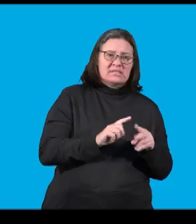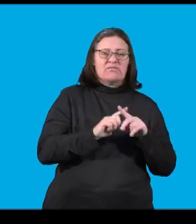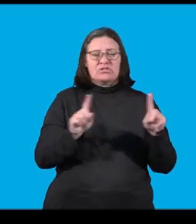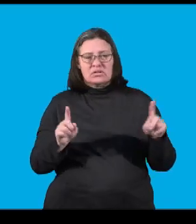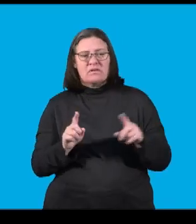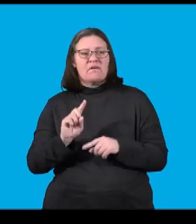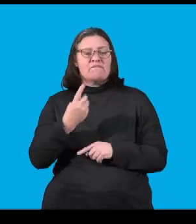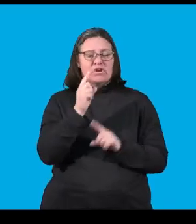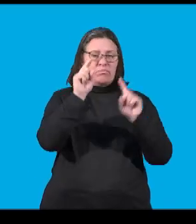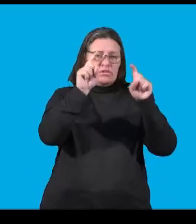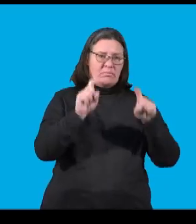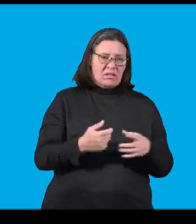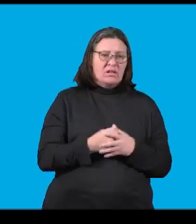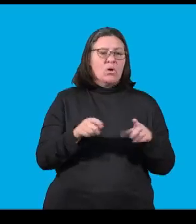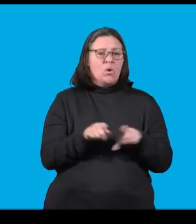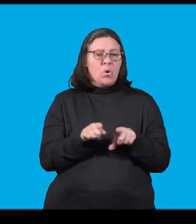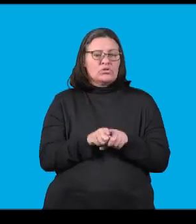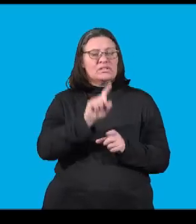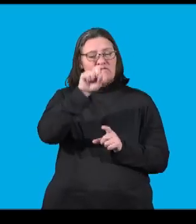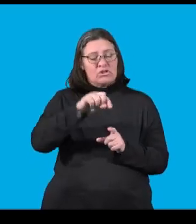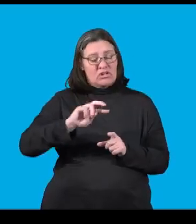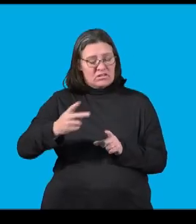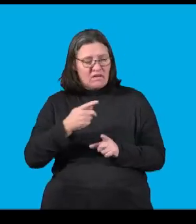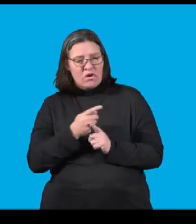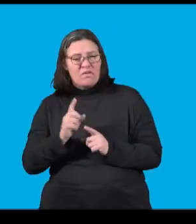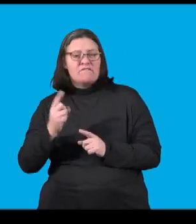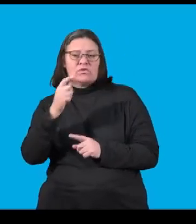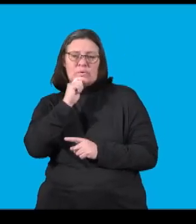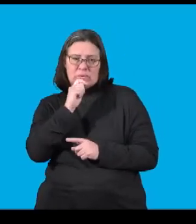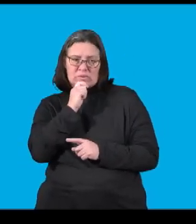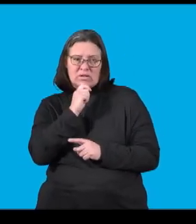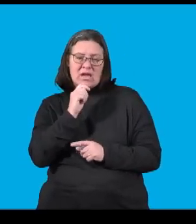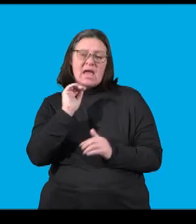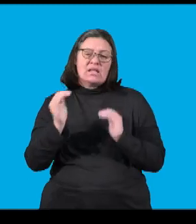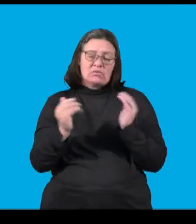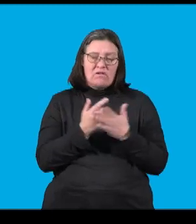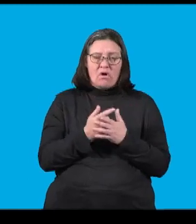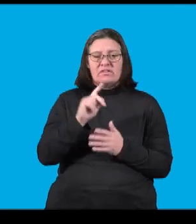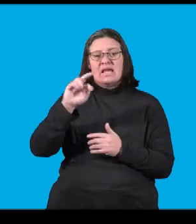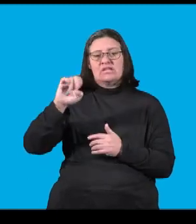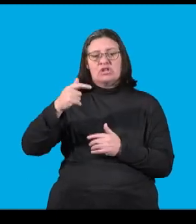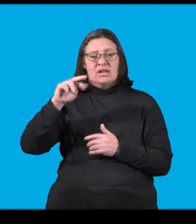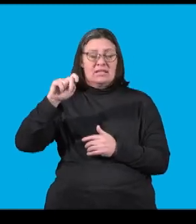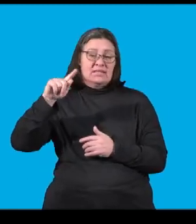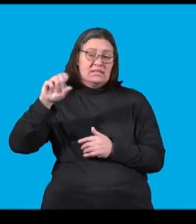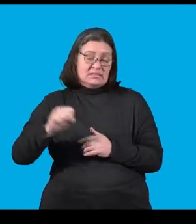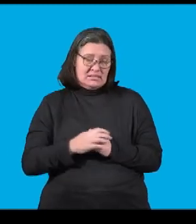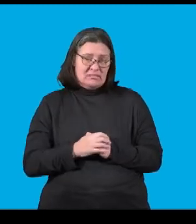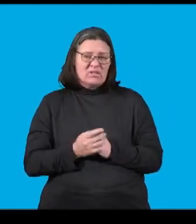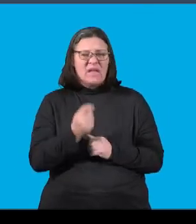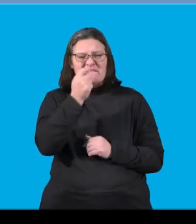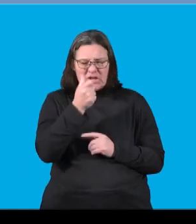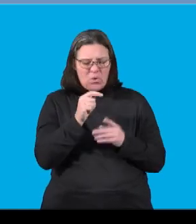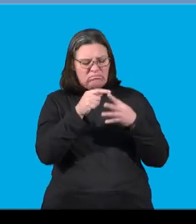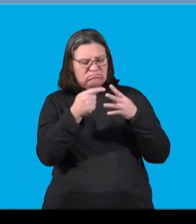limits, differentiation from first principles, and rules of differentiation that we used, and equations of tangents. Okay, so we were just able to